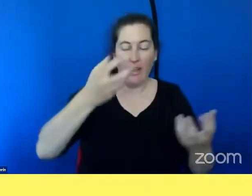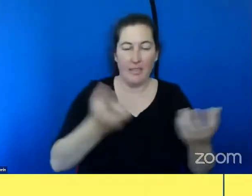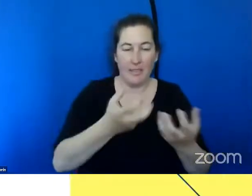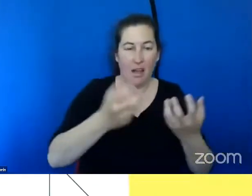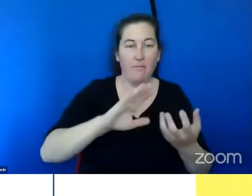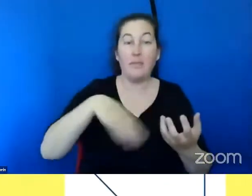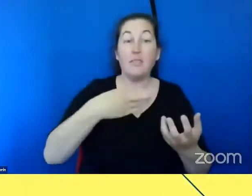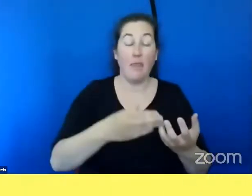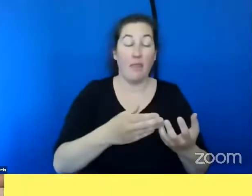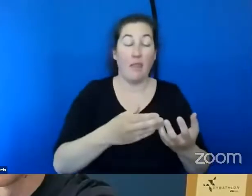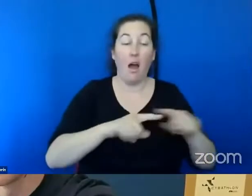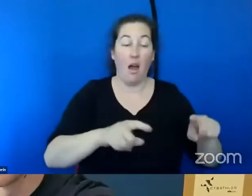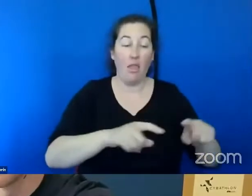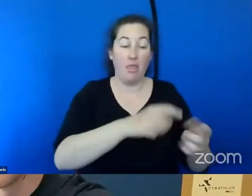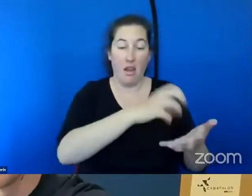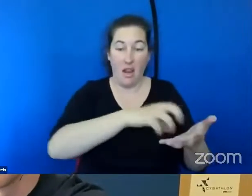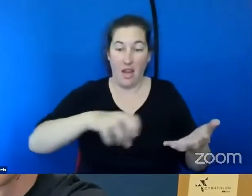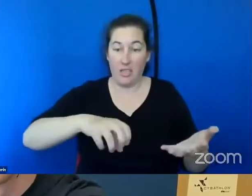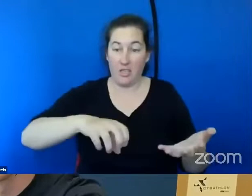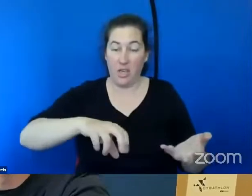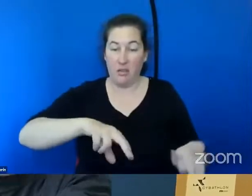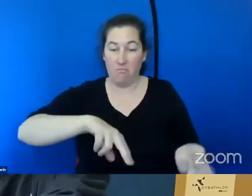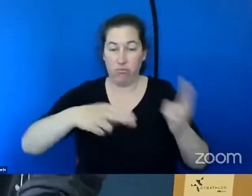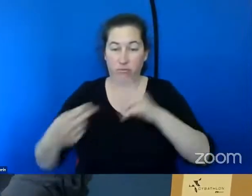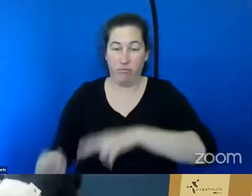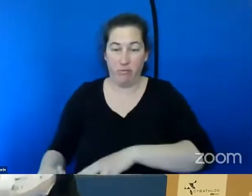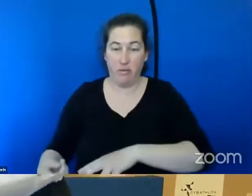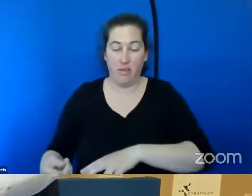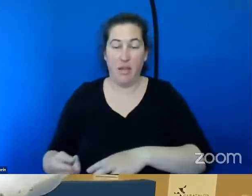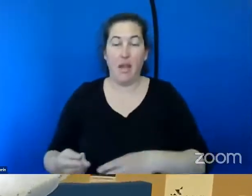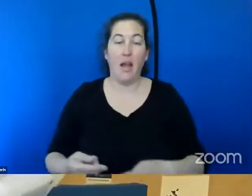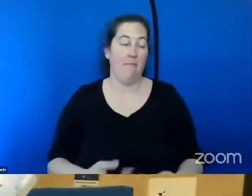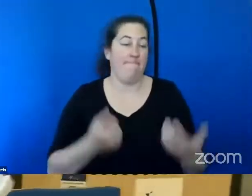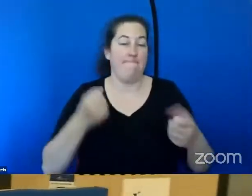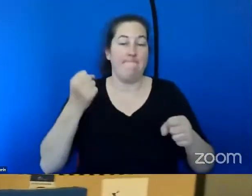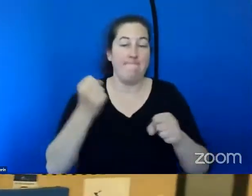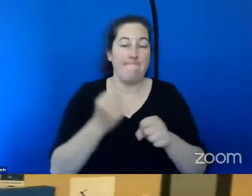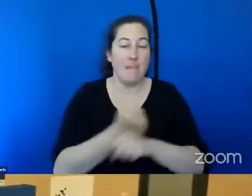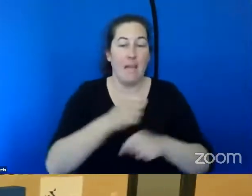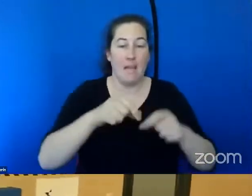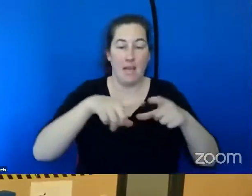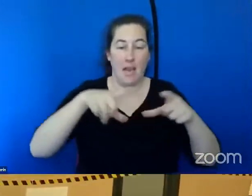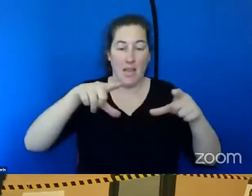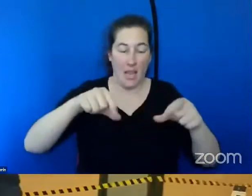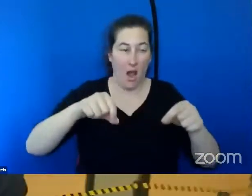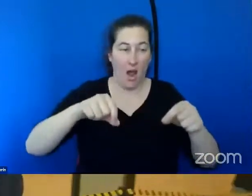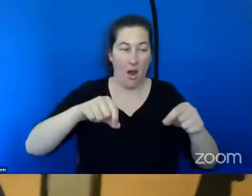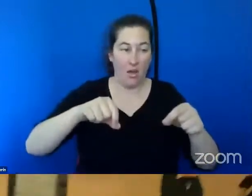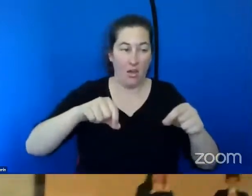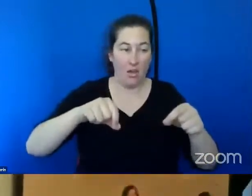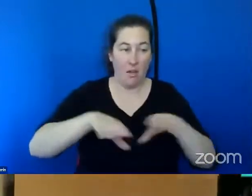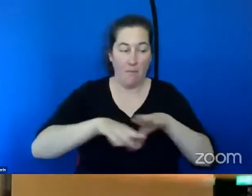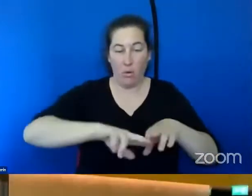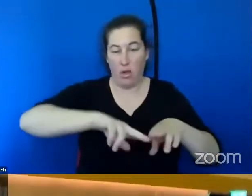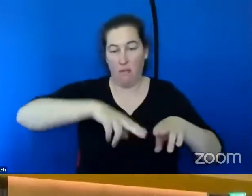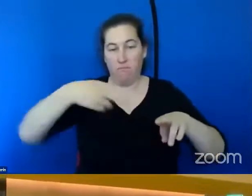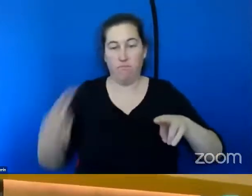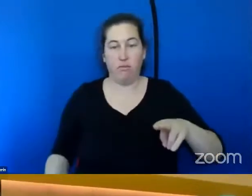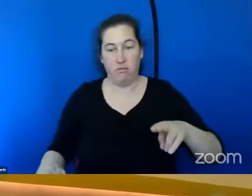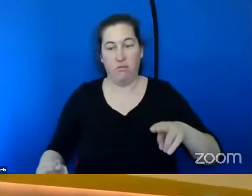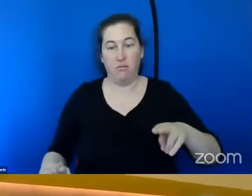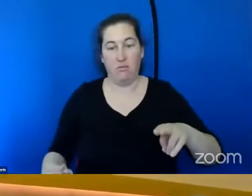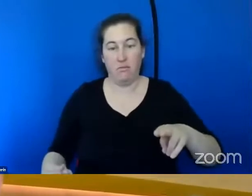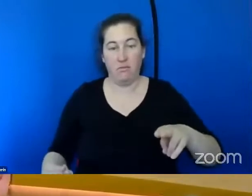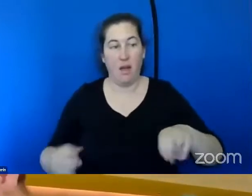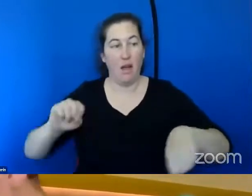is a task failure. Here's the slow-mo, Roland. Yes, so this prosthesis is controlled by electrodes in the prosthesis, so